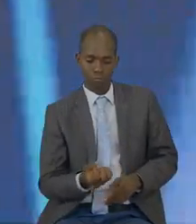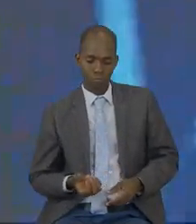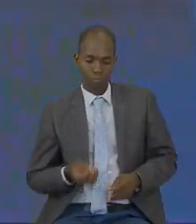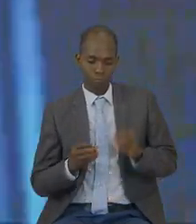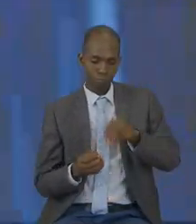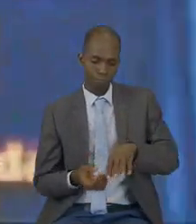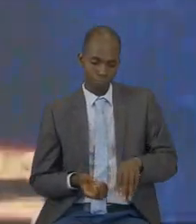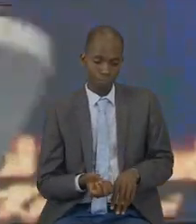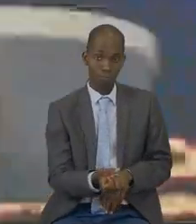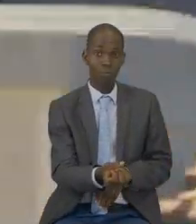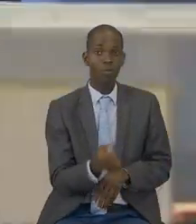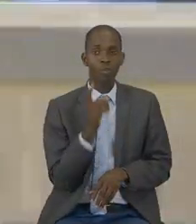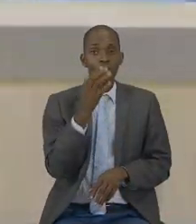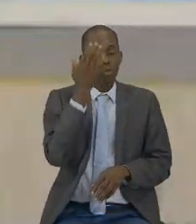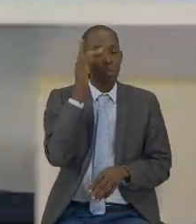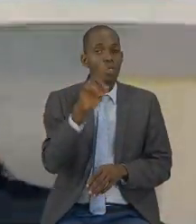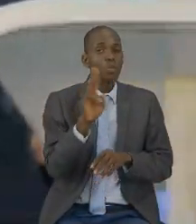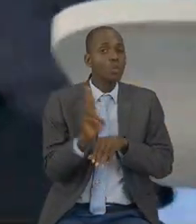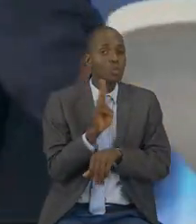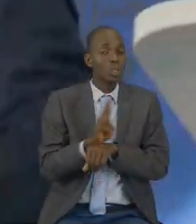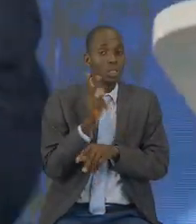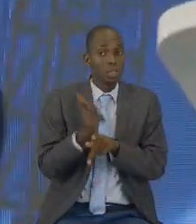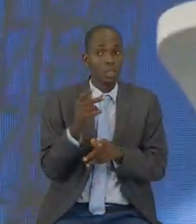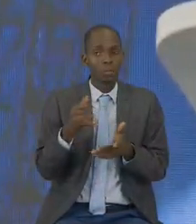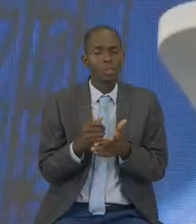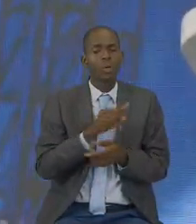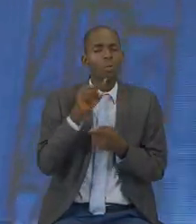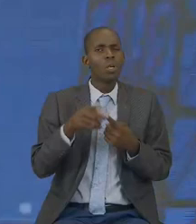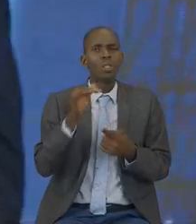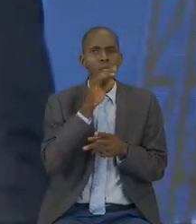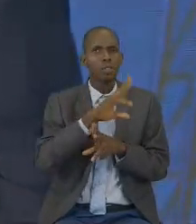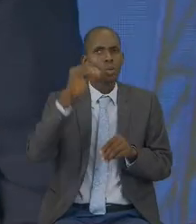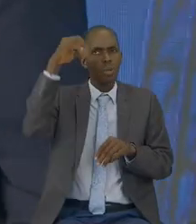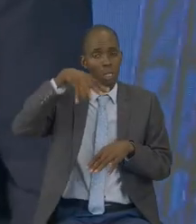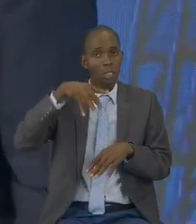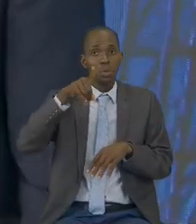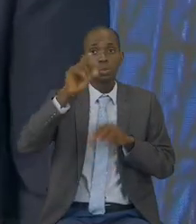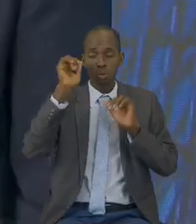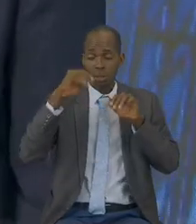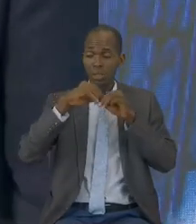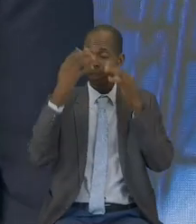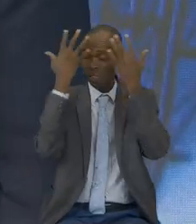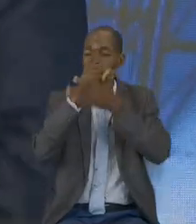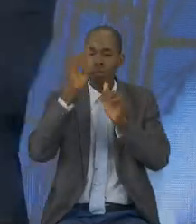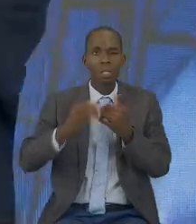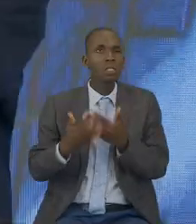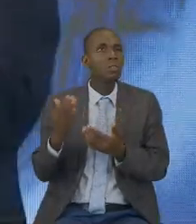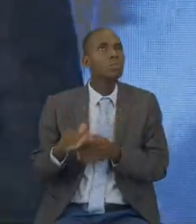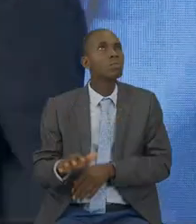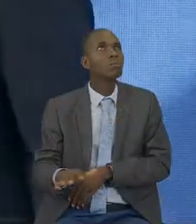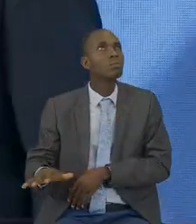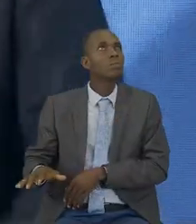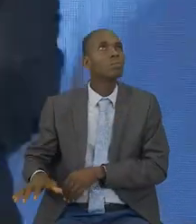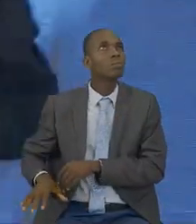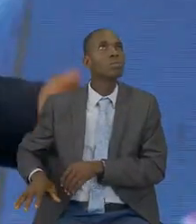you're looking for that thing and there's no light, you know where that thing is. You just put your hand and you take it, but there's no